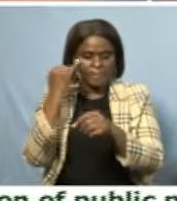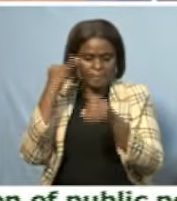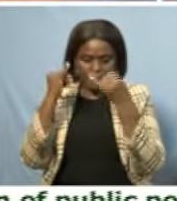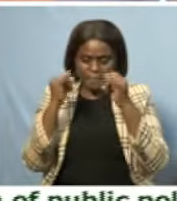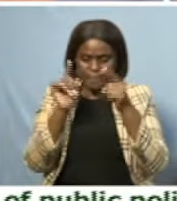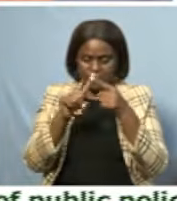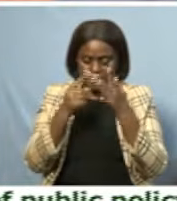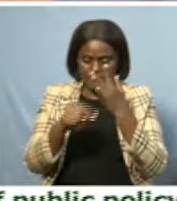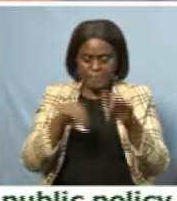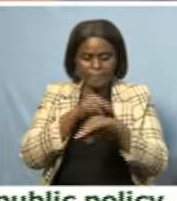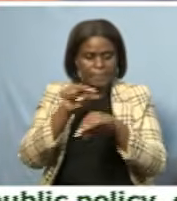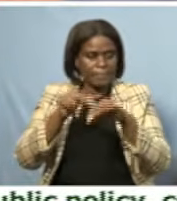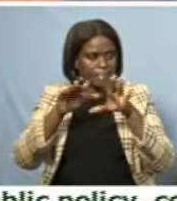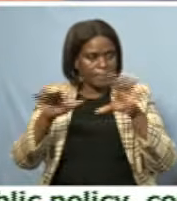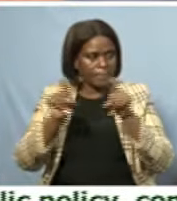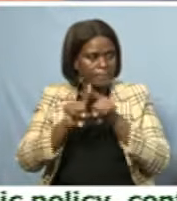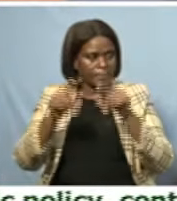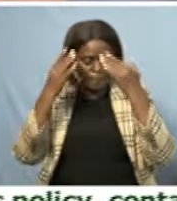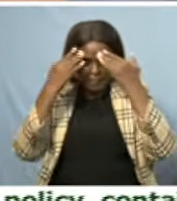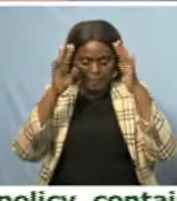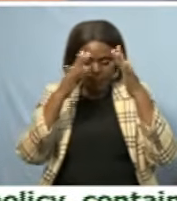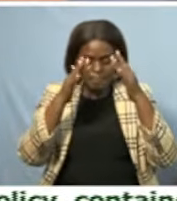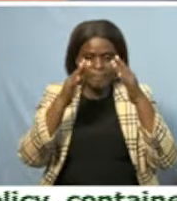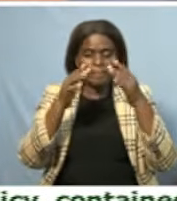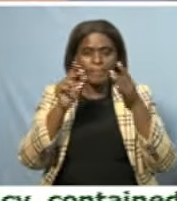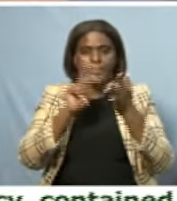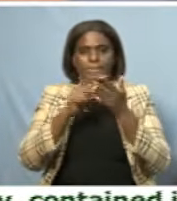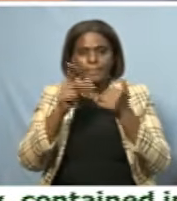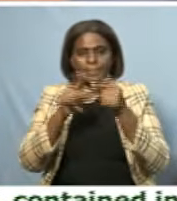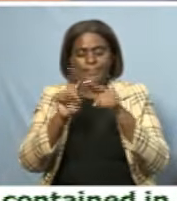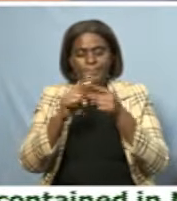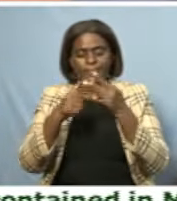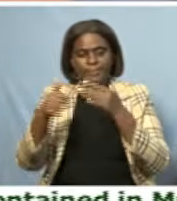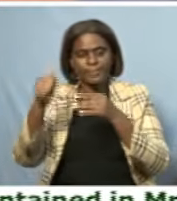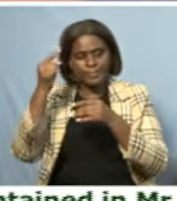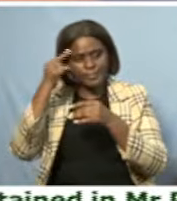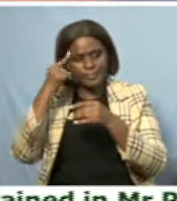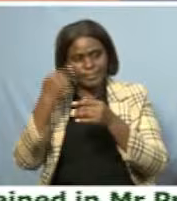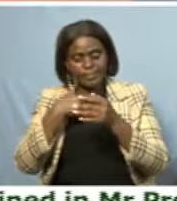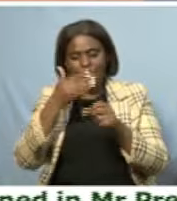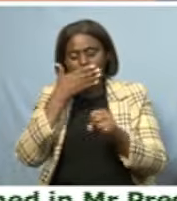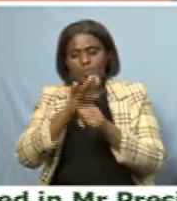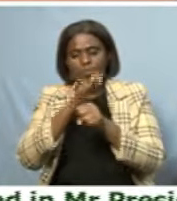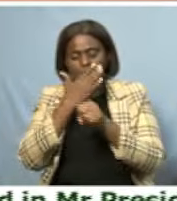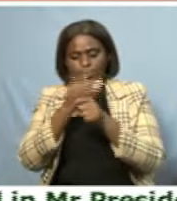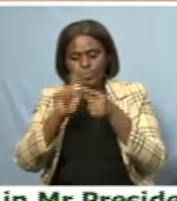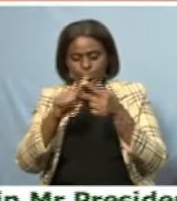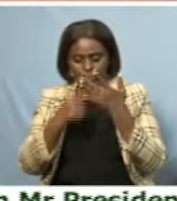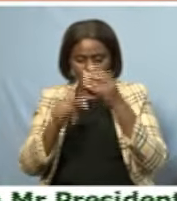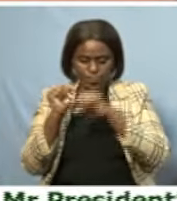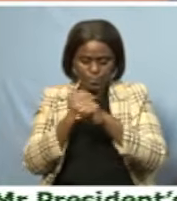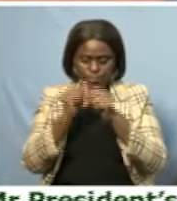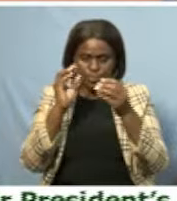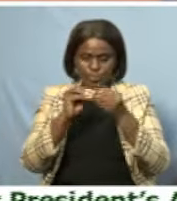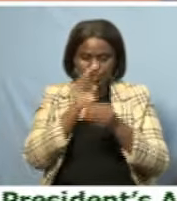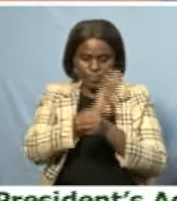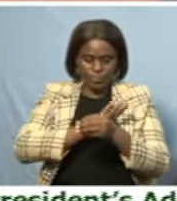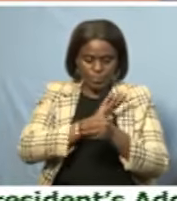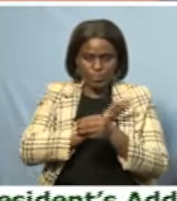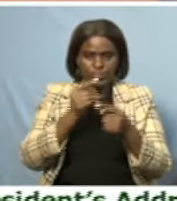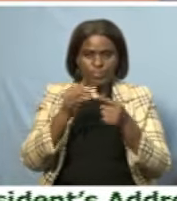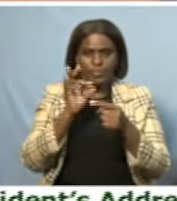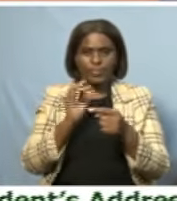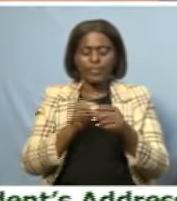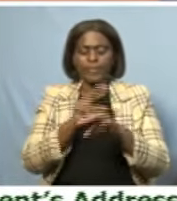initiatives, and nationwide sensitization programs, government has committed to protect the moral fabric of